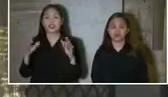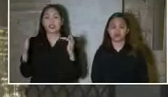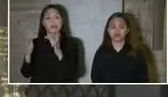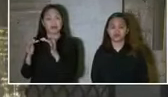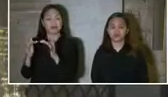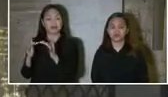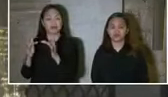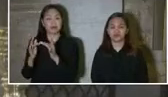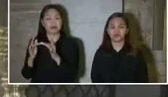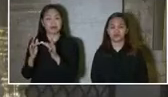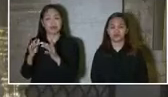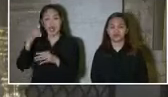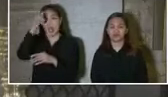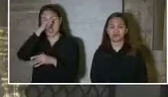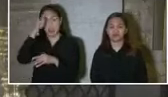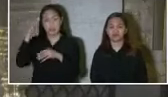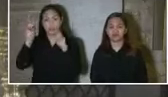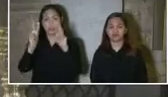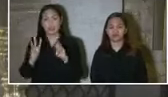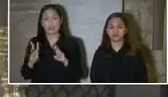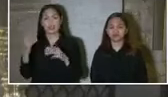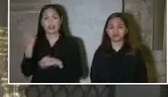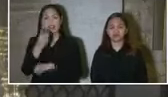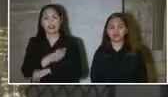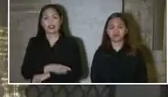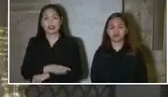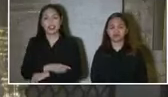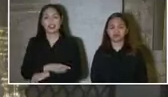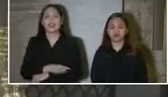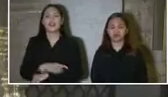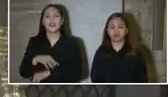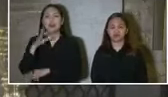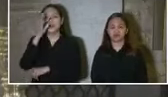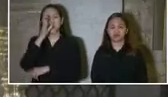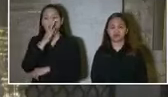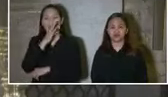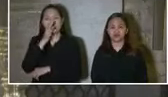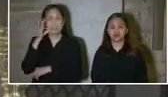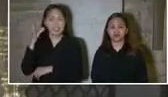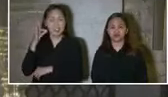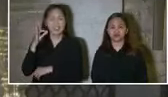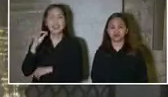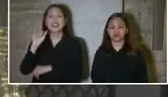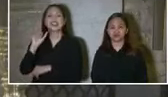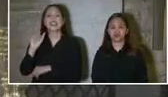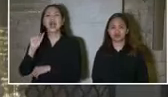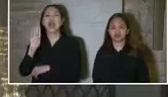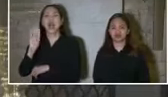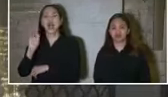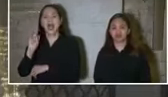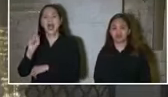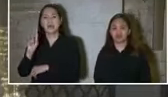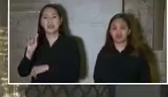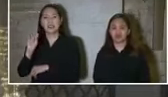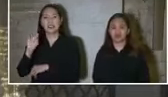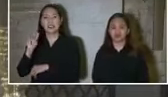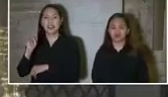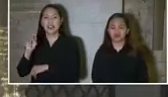Wednesday is a day of fasting and abstinence. So we are only allowed to